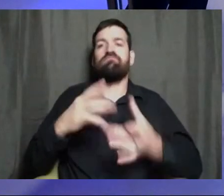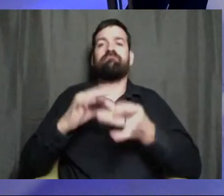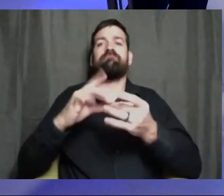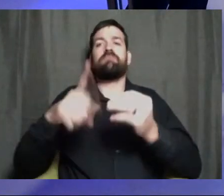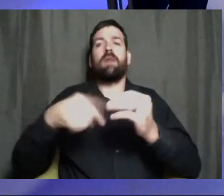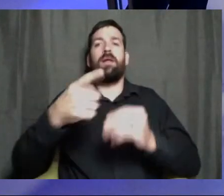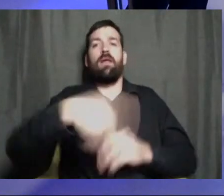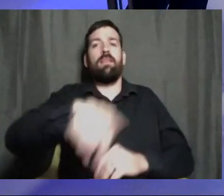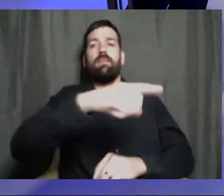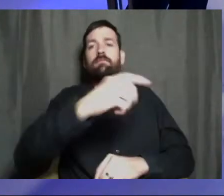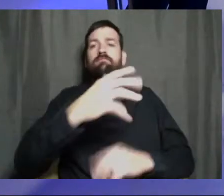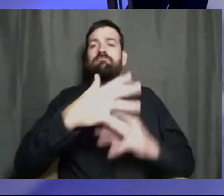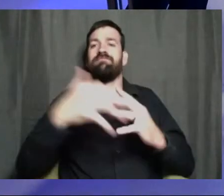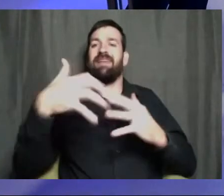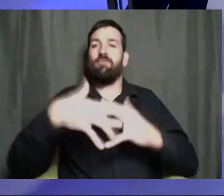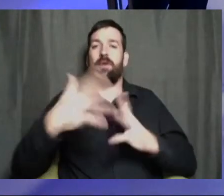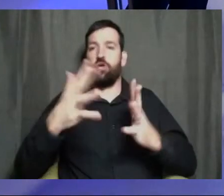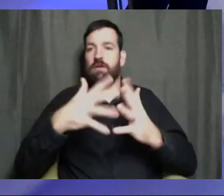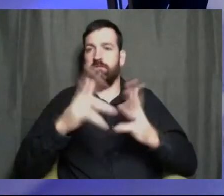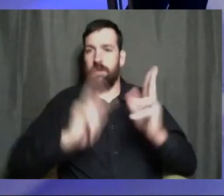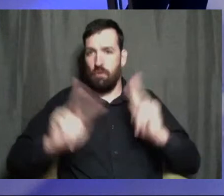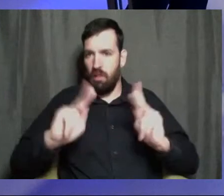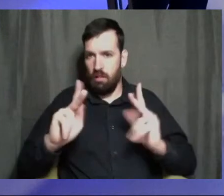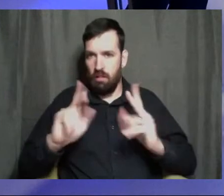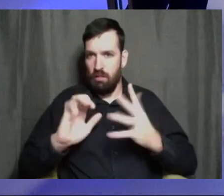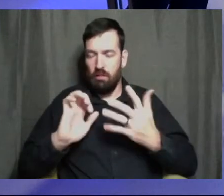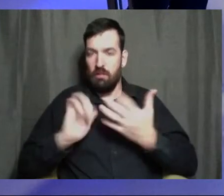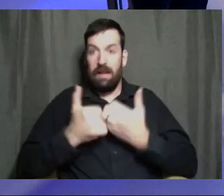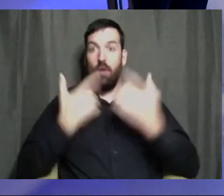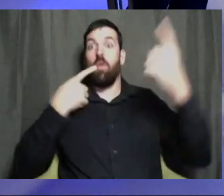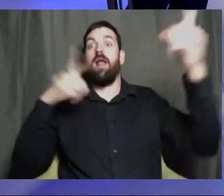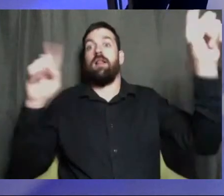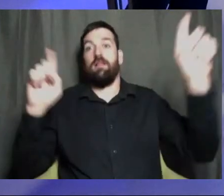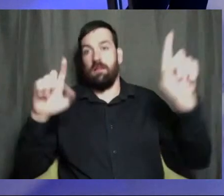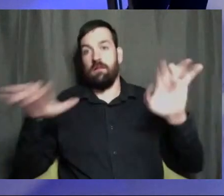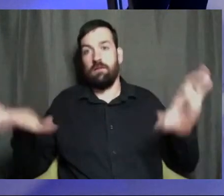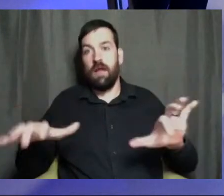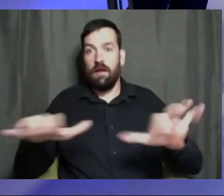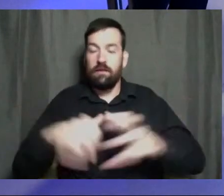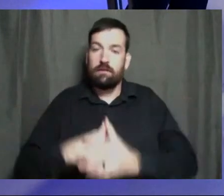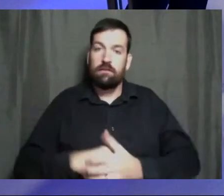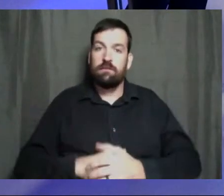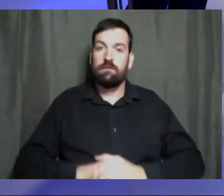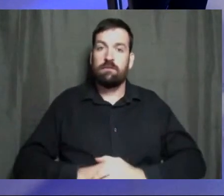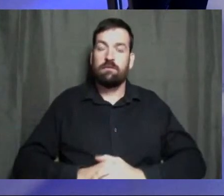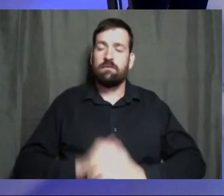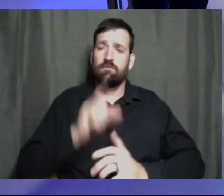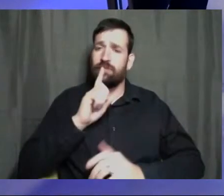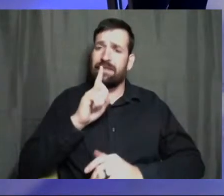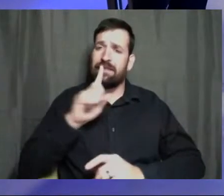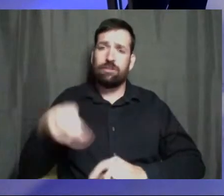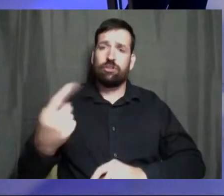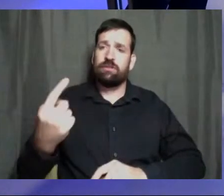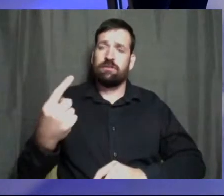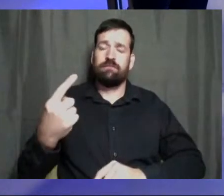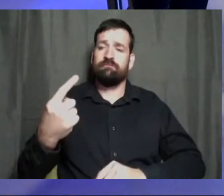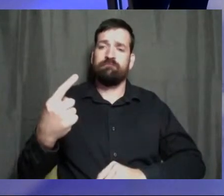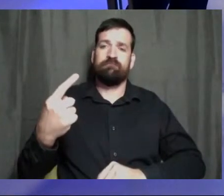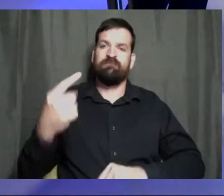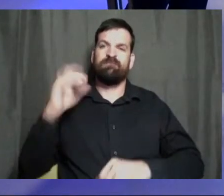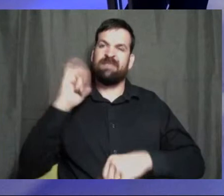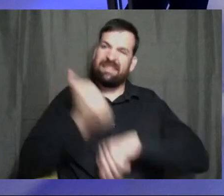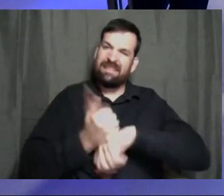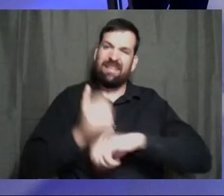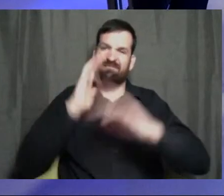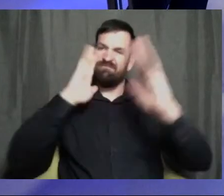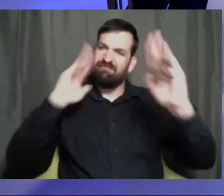and just how well they have done throughout this pandemic. And they've really just, they've set the tone, and they've been such great examples